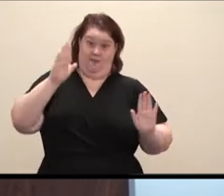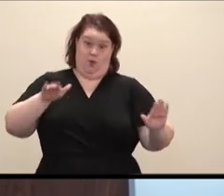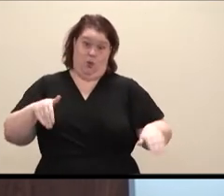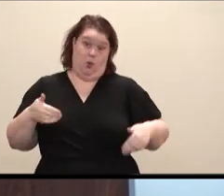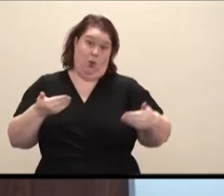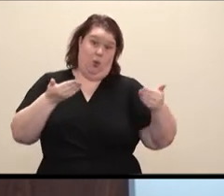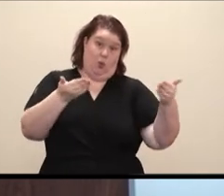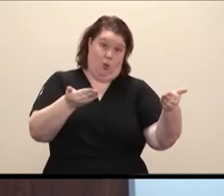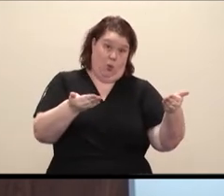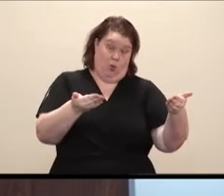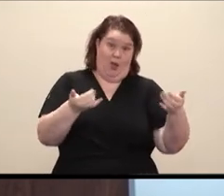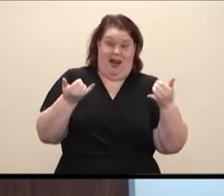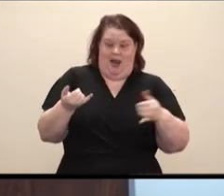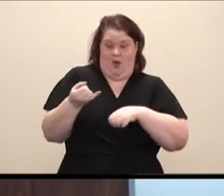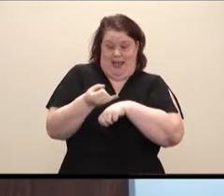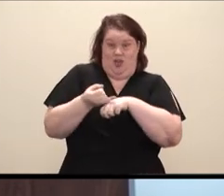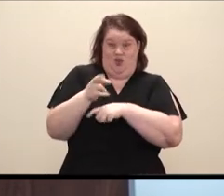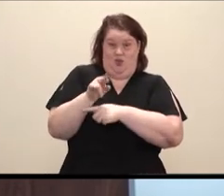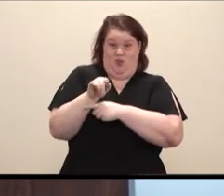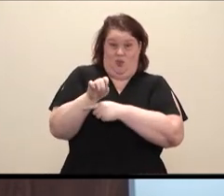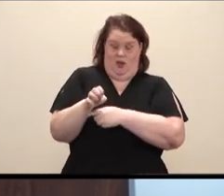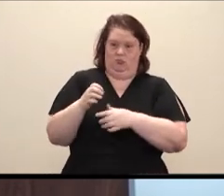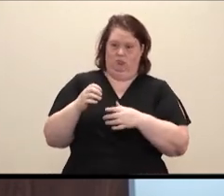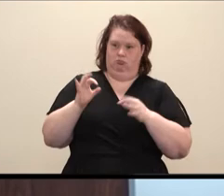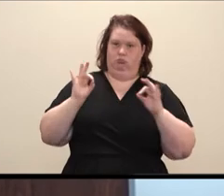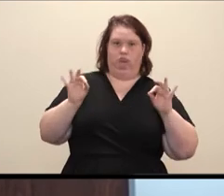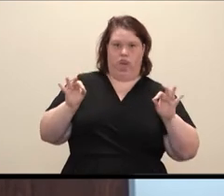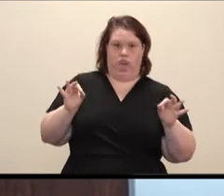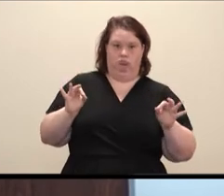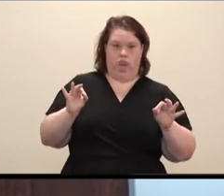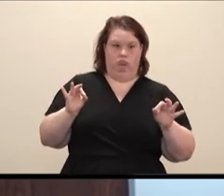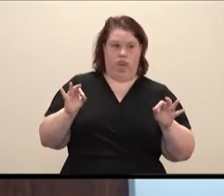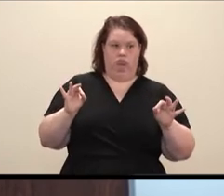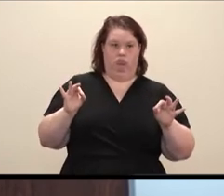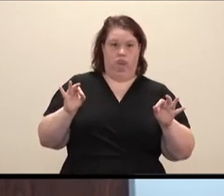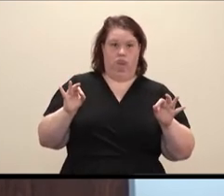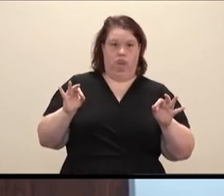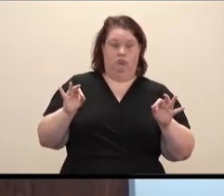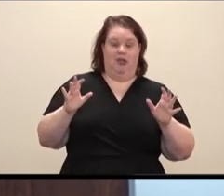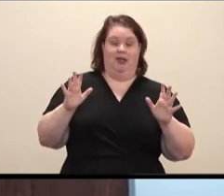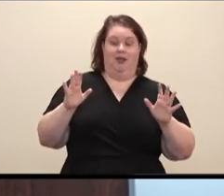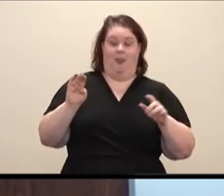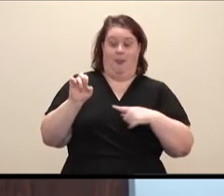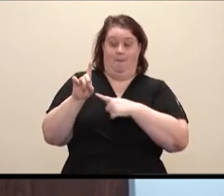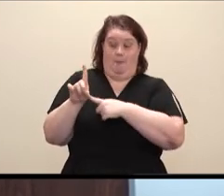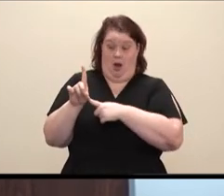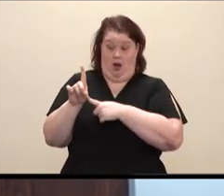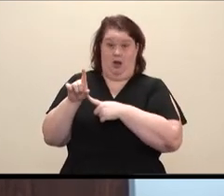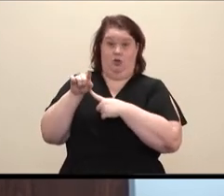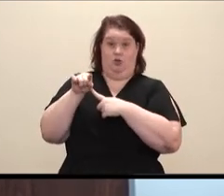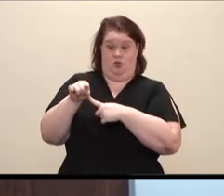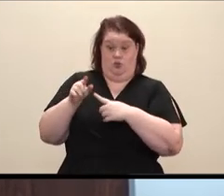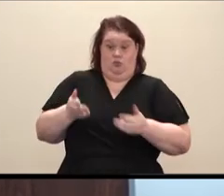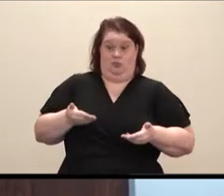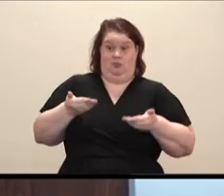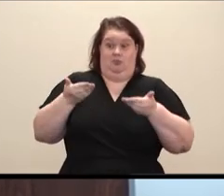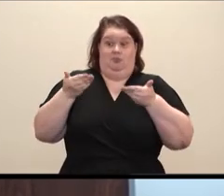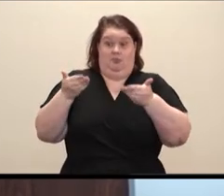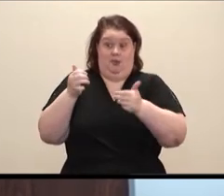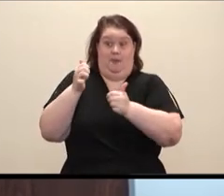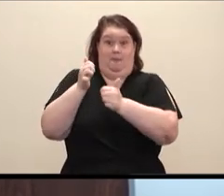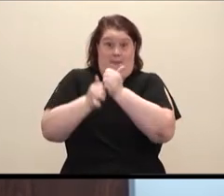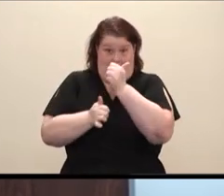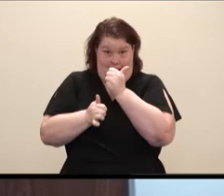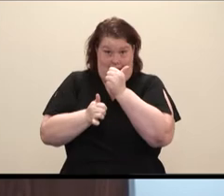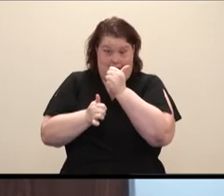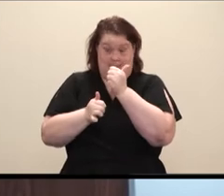remain in a nice interest rate environment, once you go issue the bonds, the interest clock starts on whatever amount you issue. So we